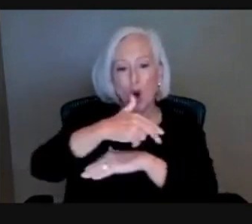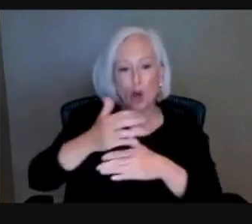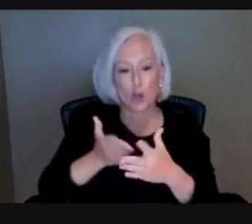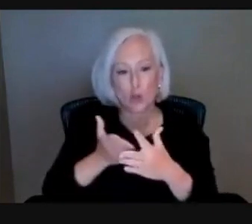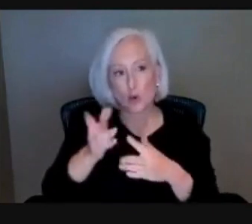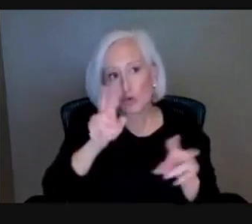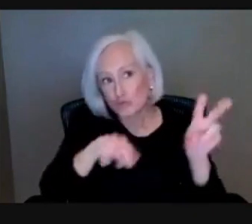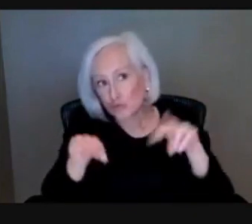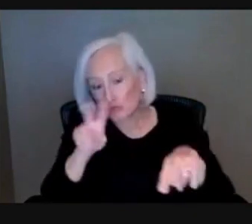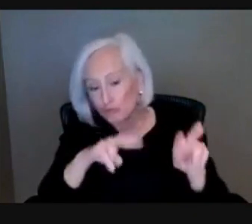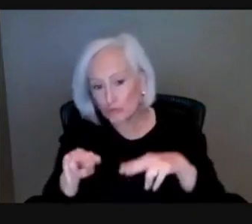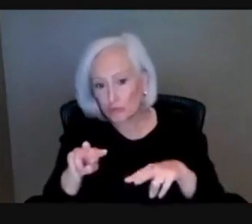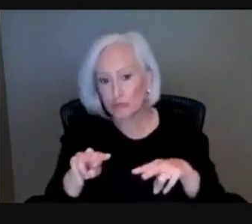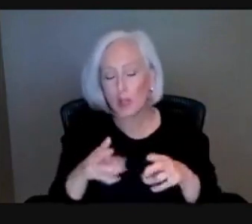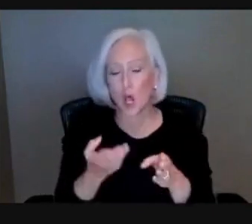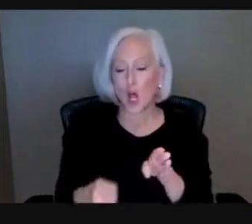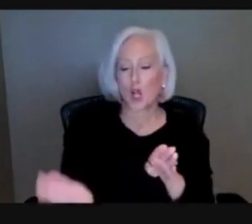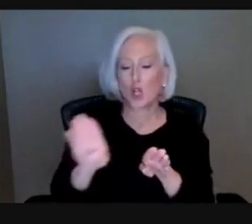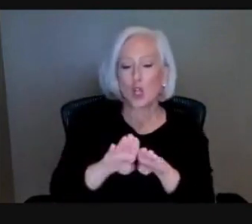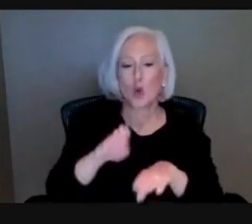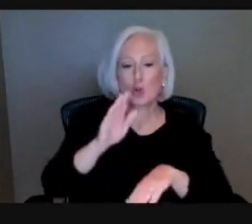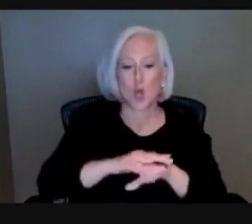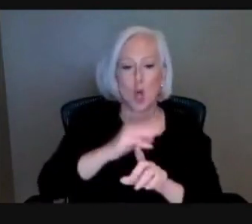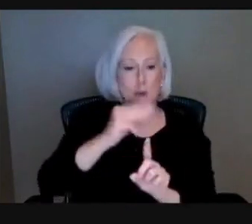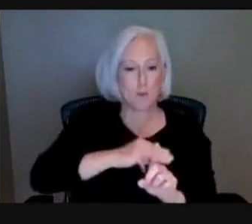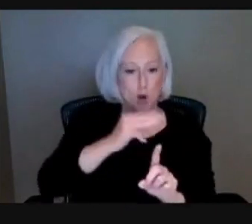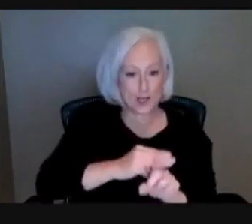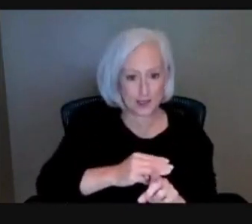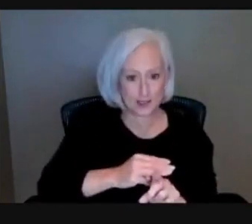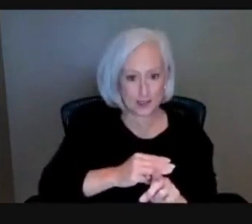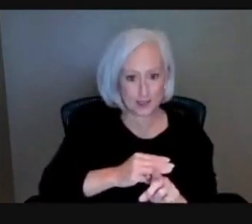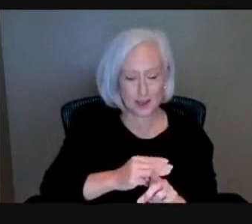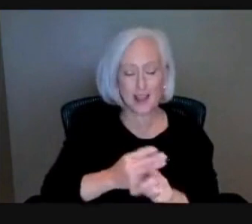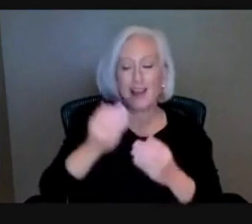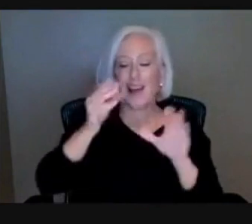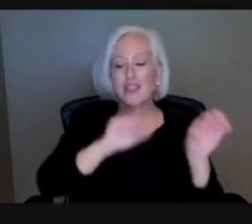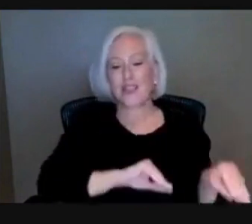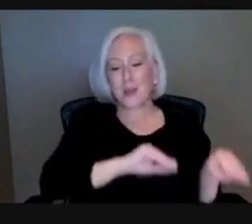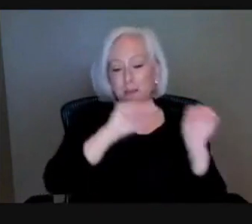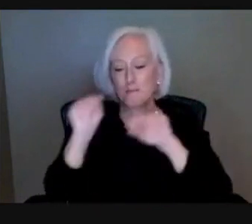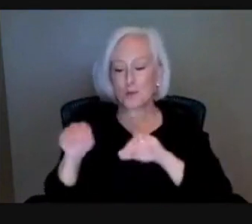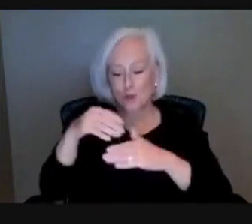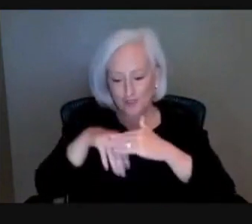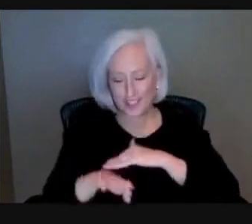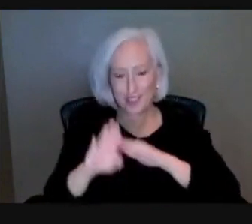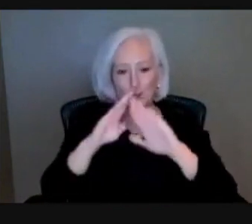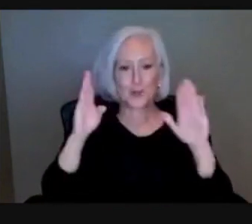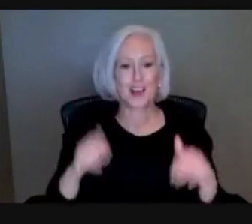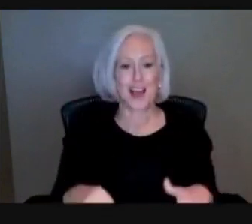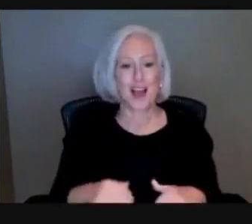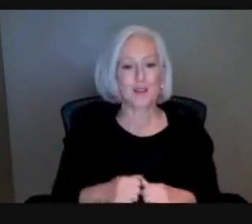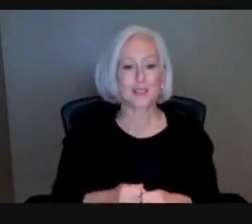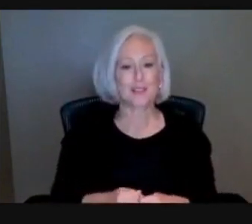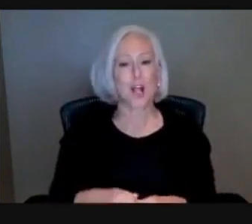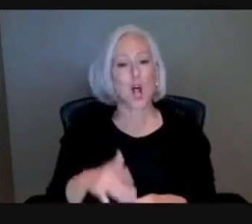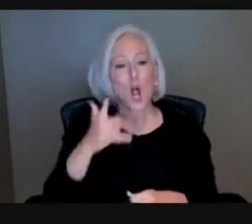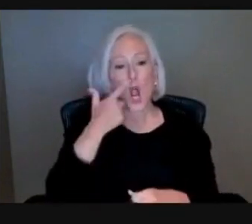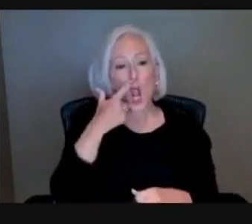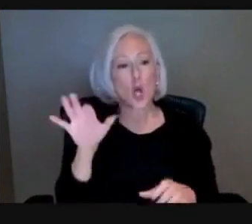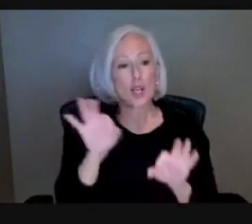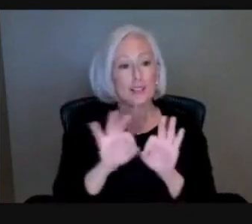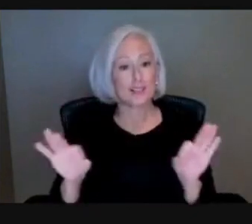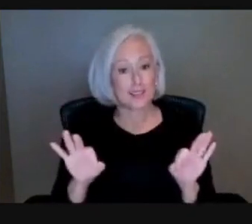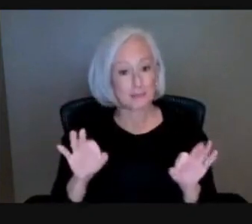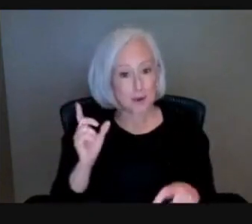and you want to move into your new home. Now, I am going to say that this list looks so simple and so easy, but buying a house